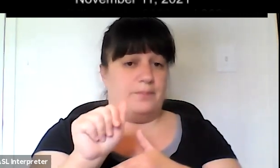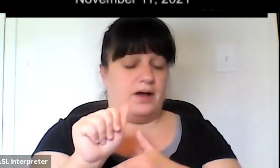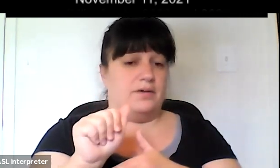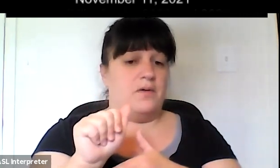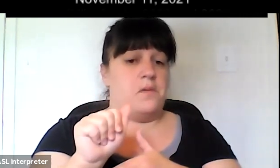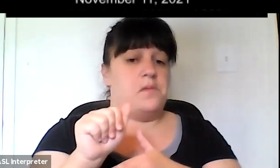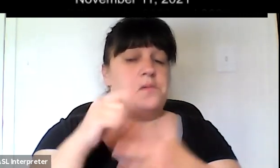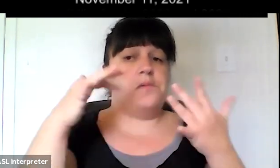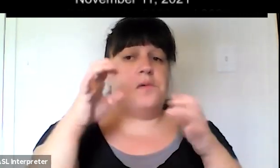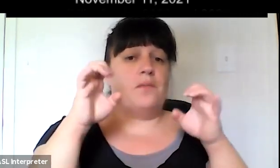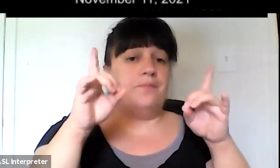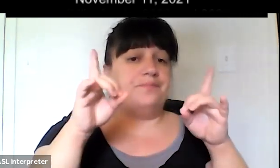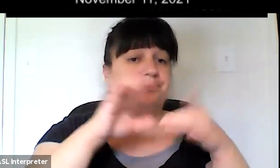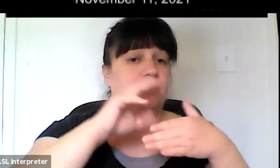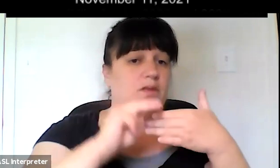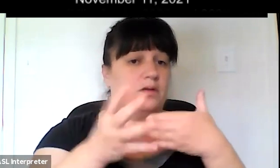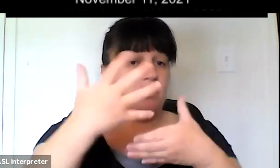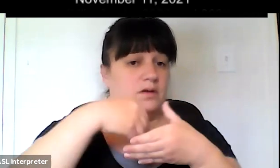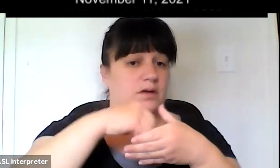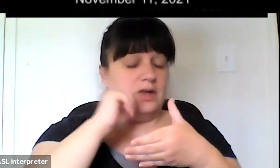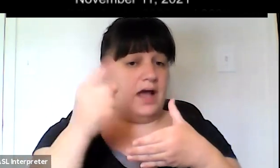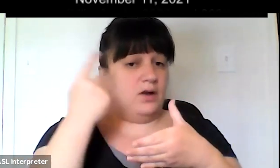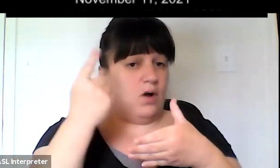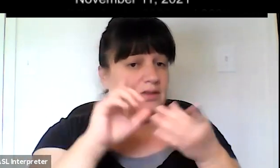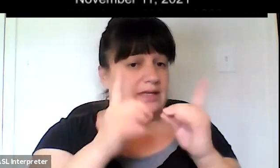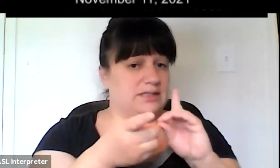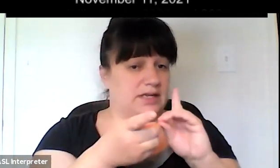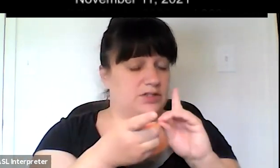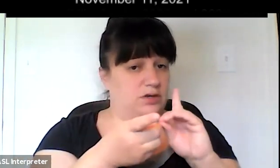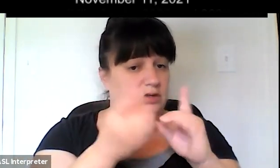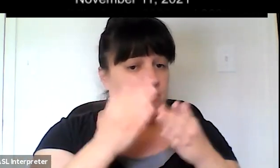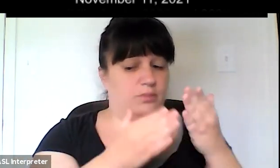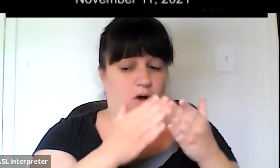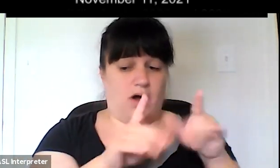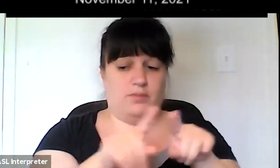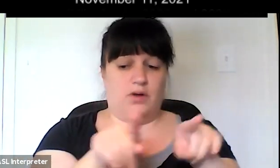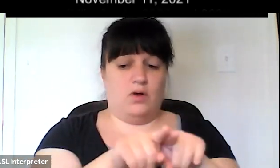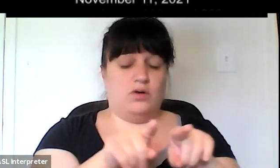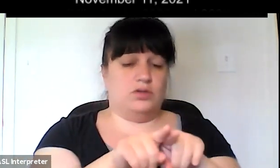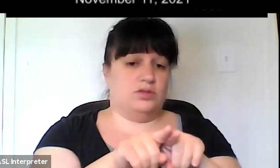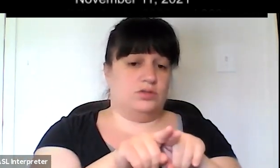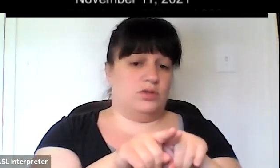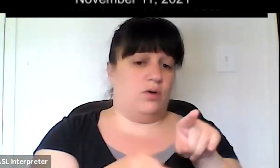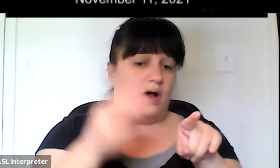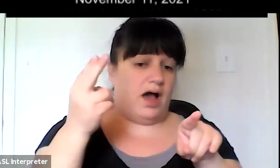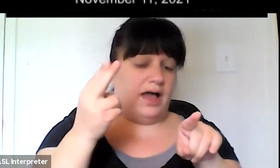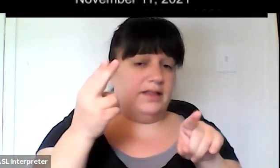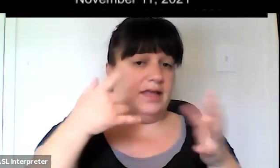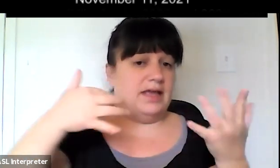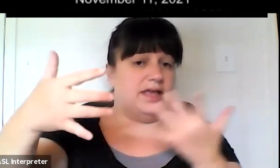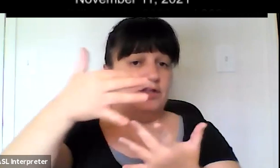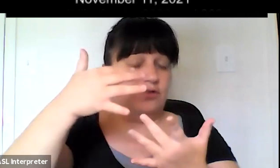education curriculum incorporated not only a digital component, but also a highly